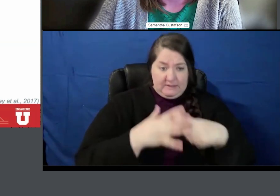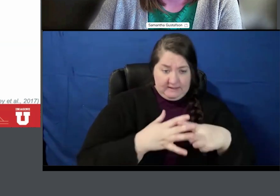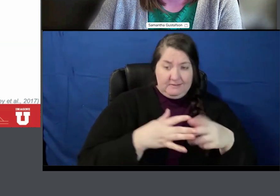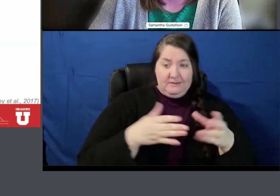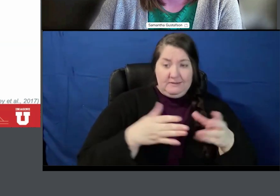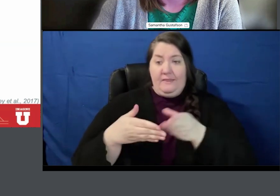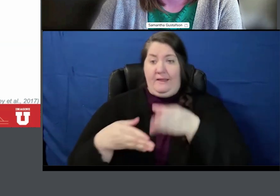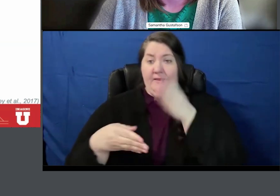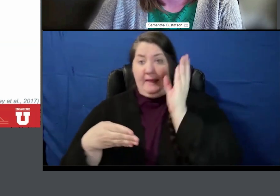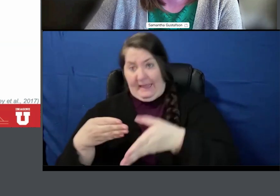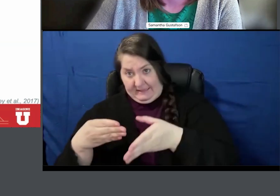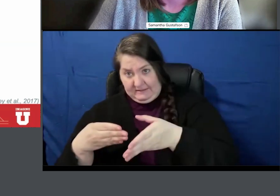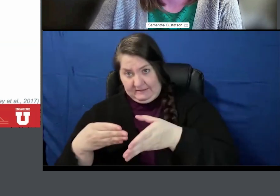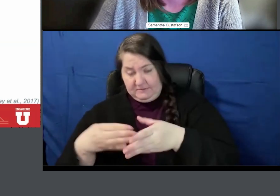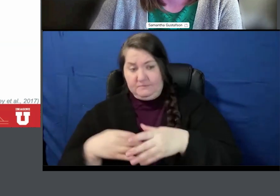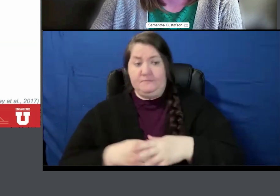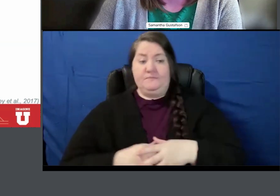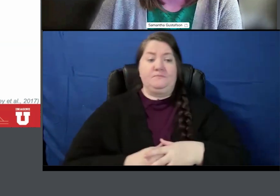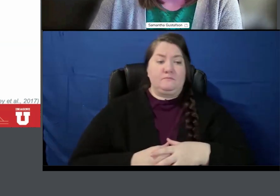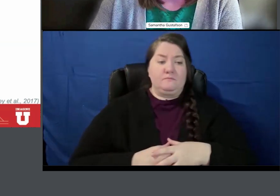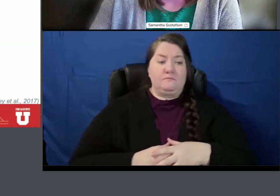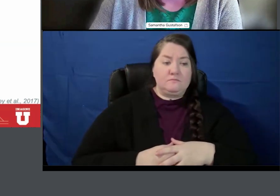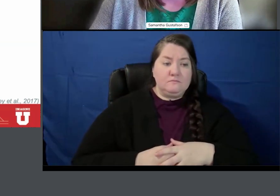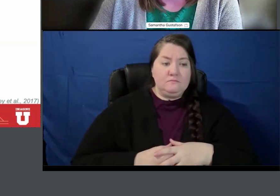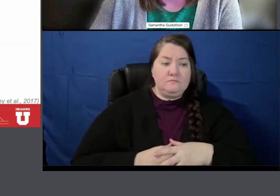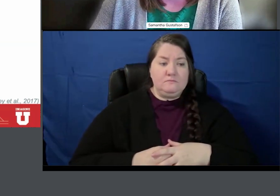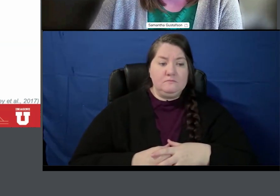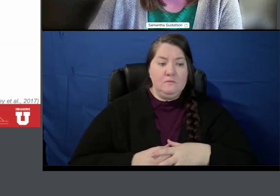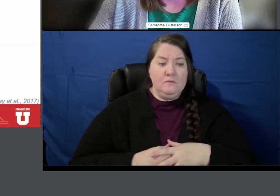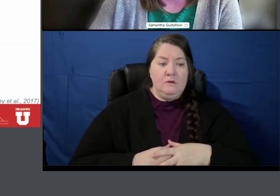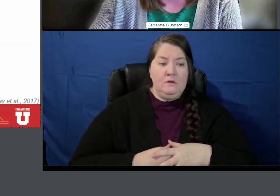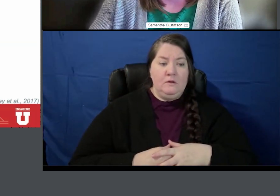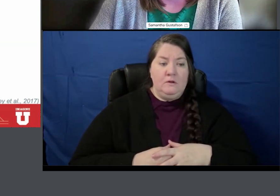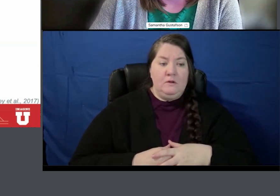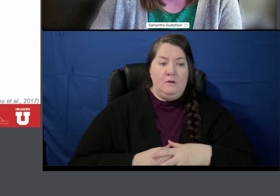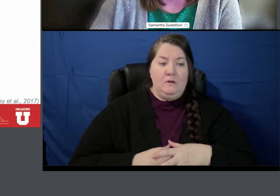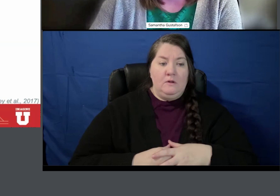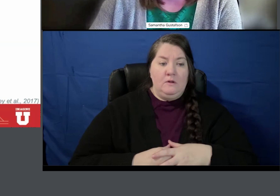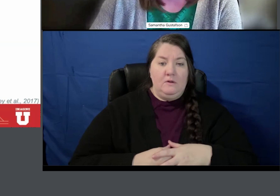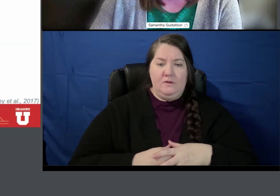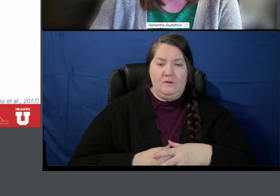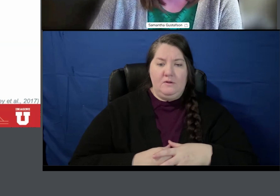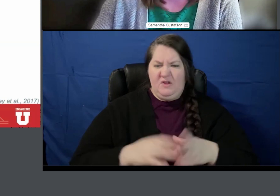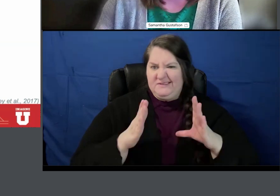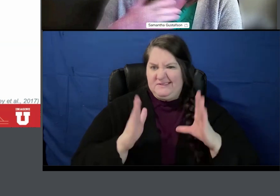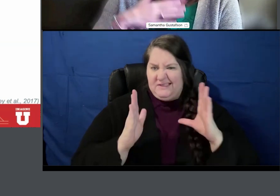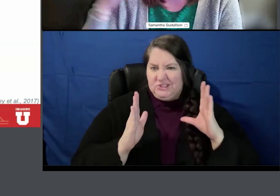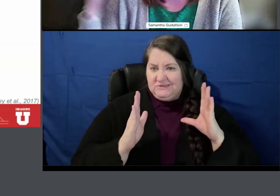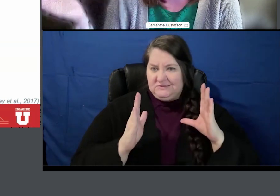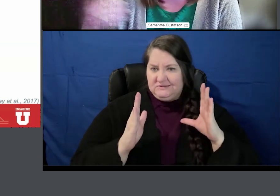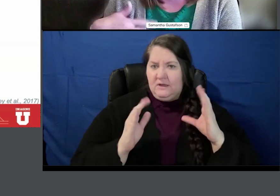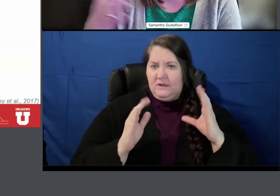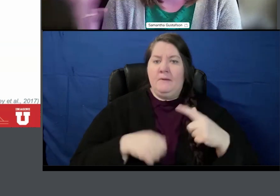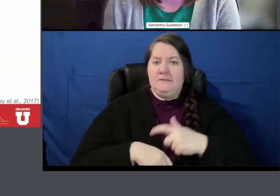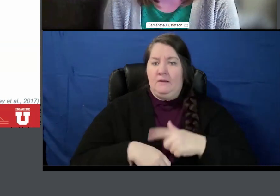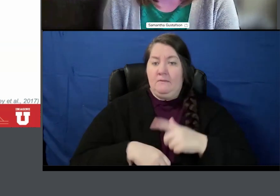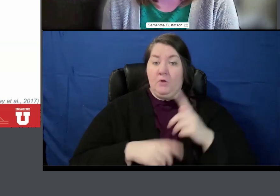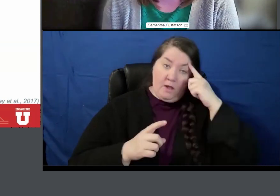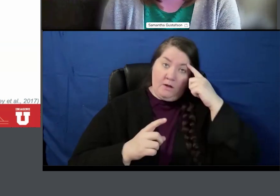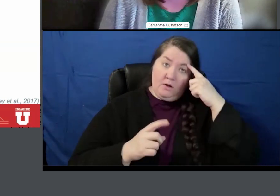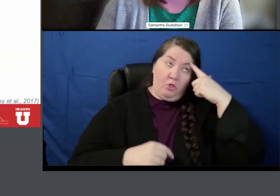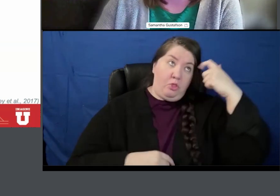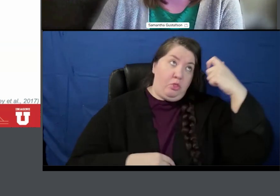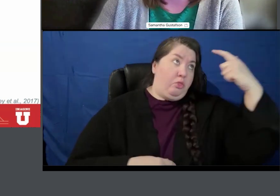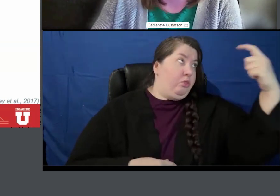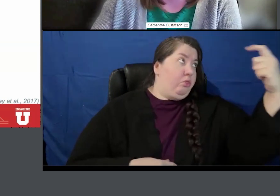the end of those 3 hours. We also measured their attention lapses. So, how many times did their mind wander off when